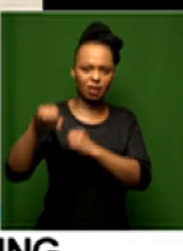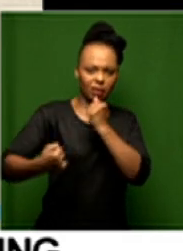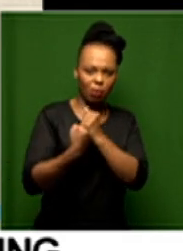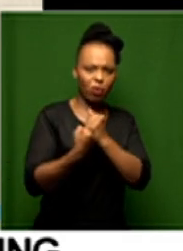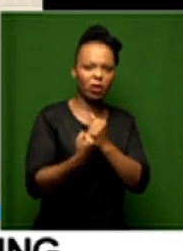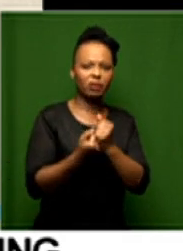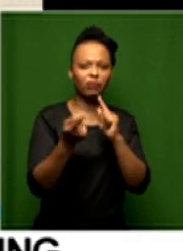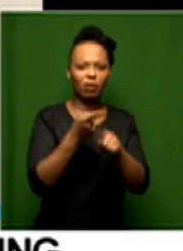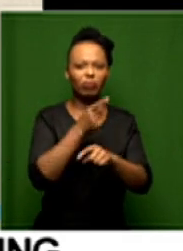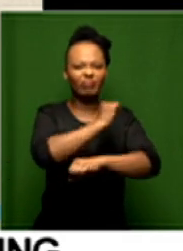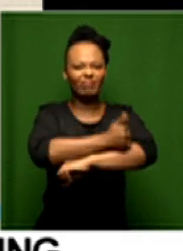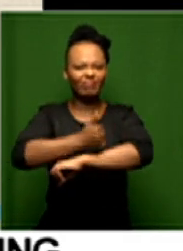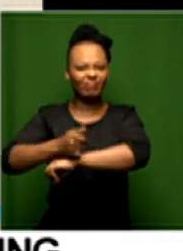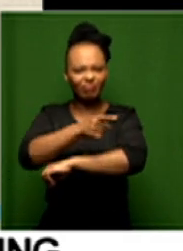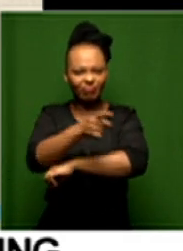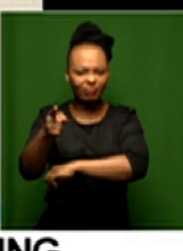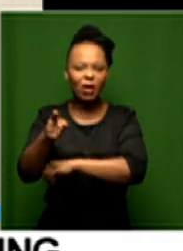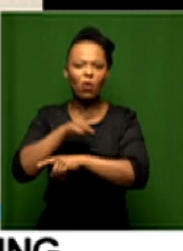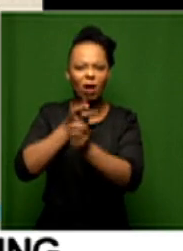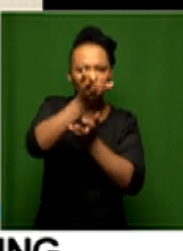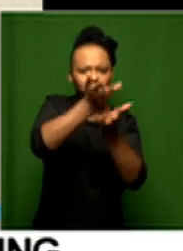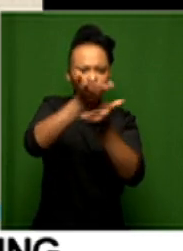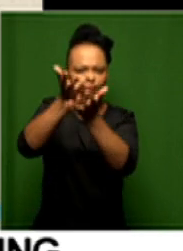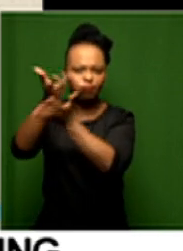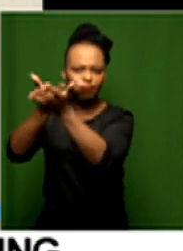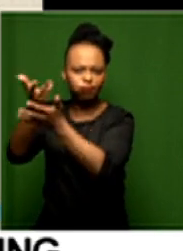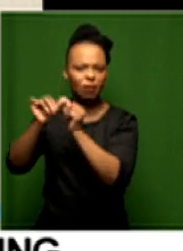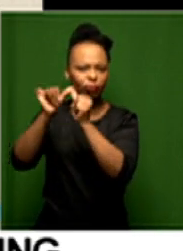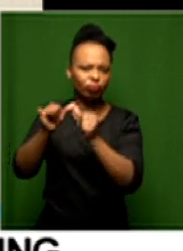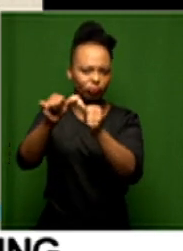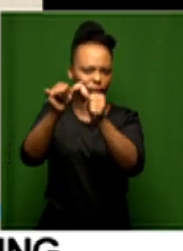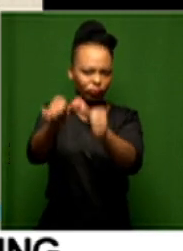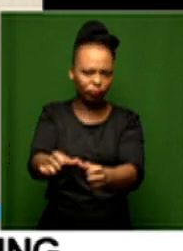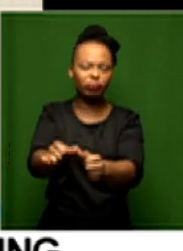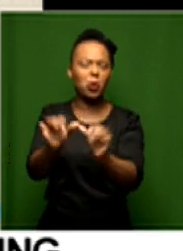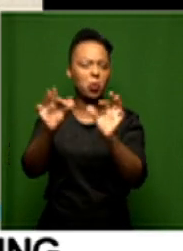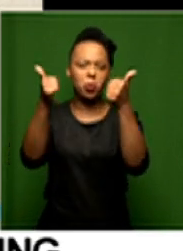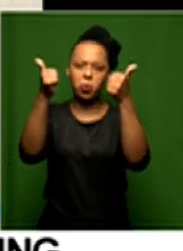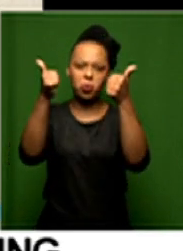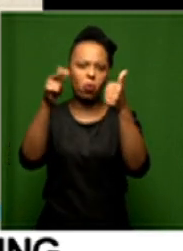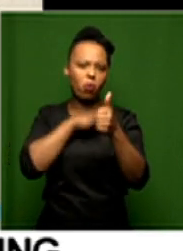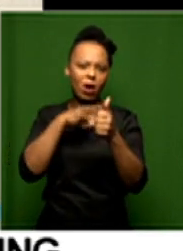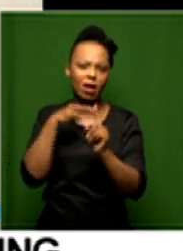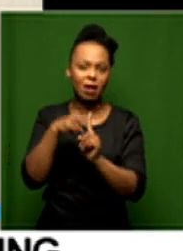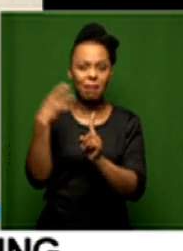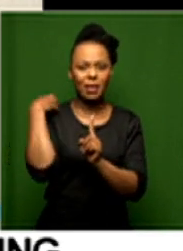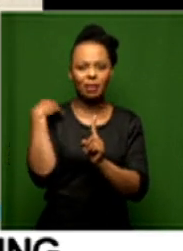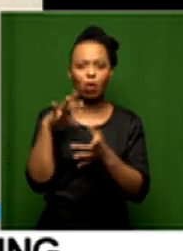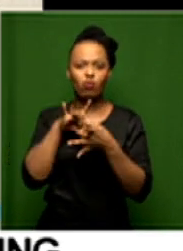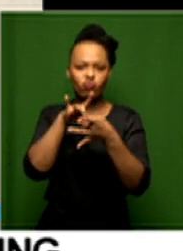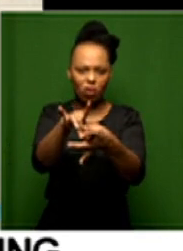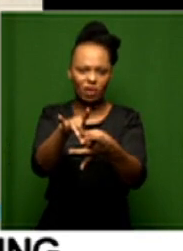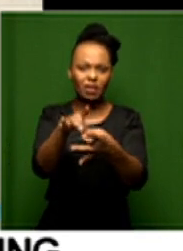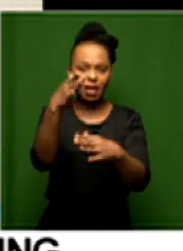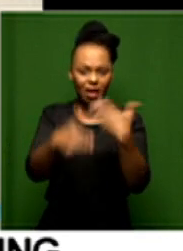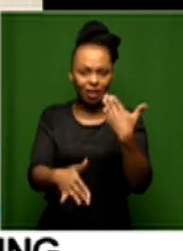Treasury, as well as the province. Those discussions and deliberations are well in full swing. The minister has made a commitment that by the end